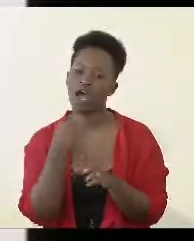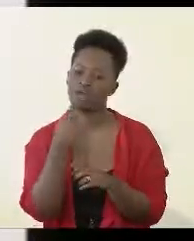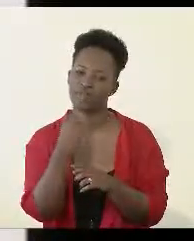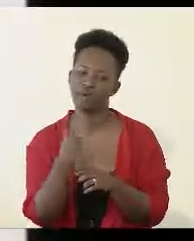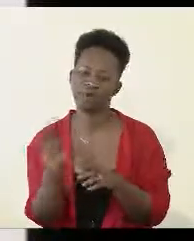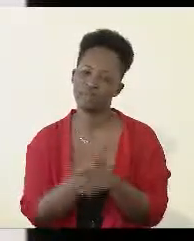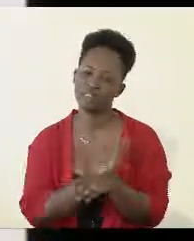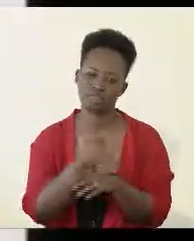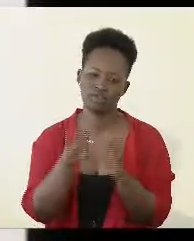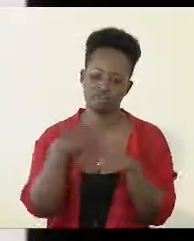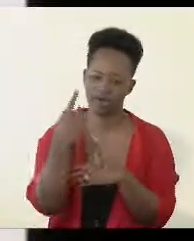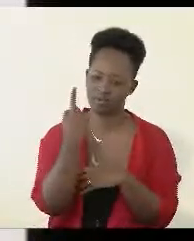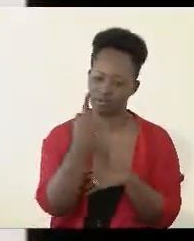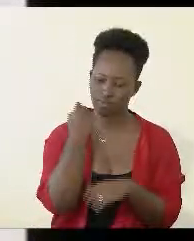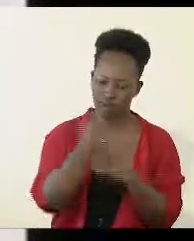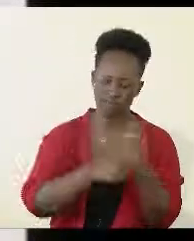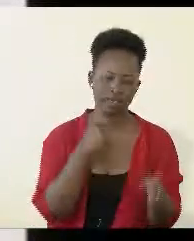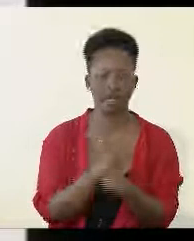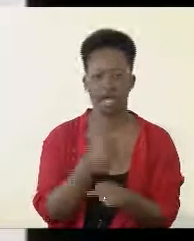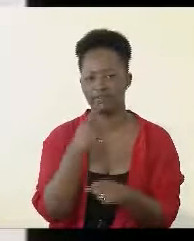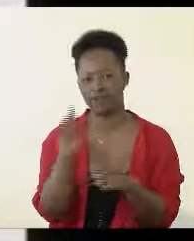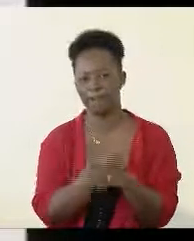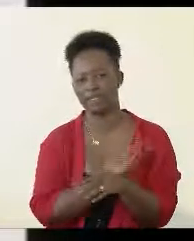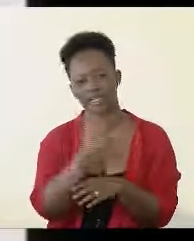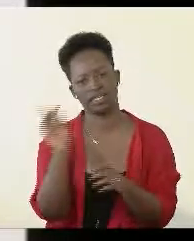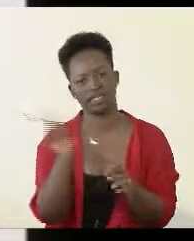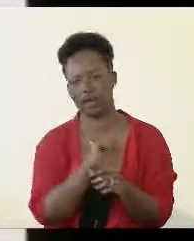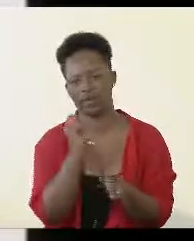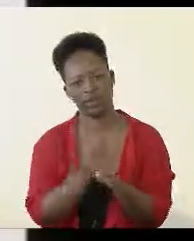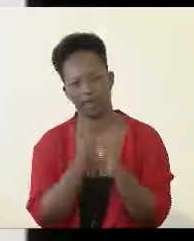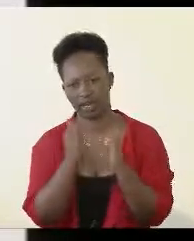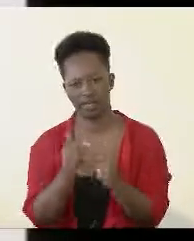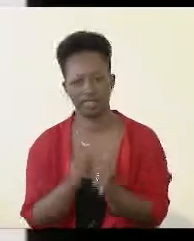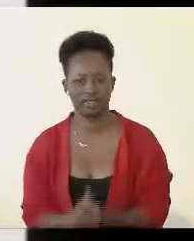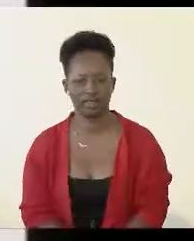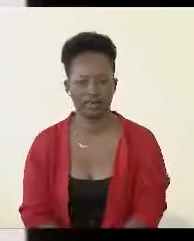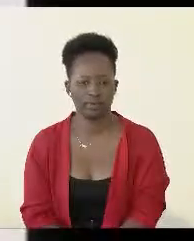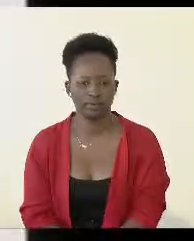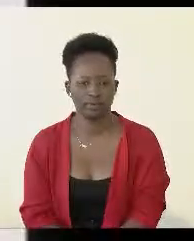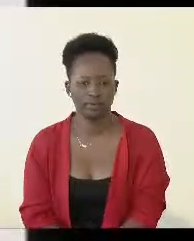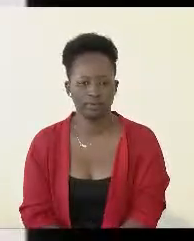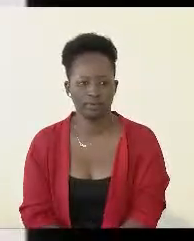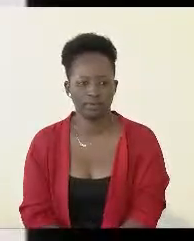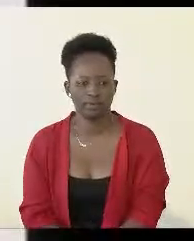Because applying this, that will be, your intention will be